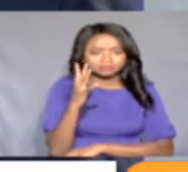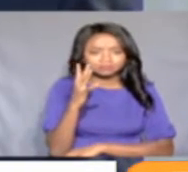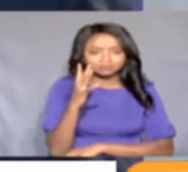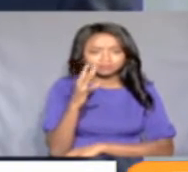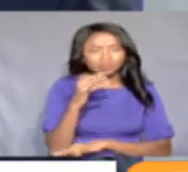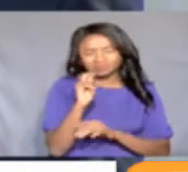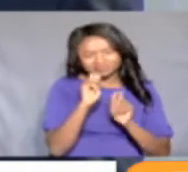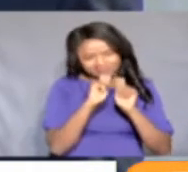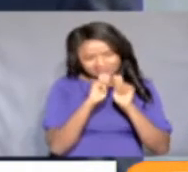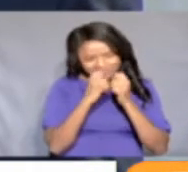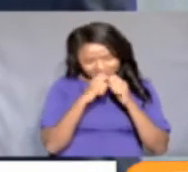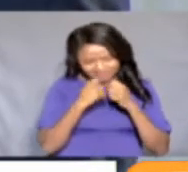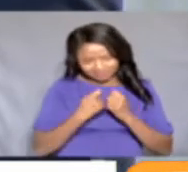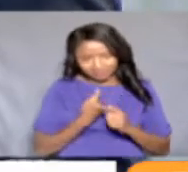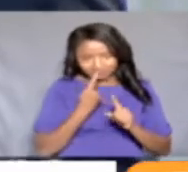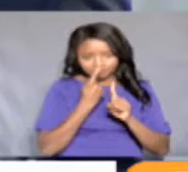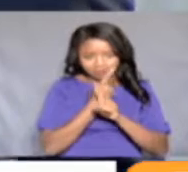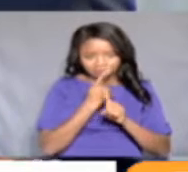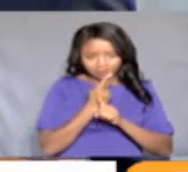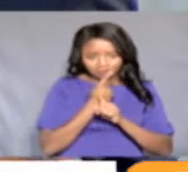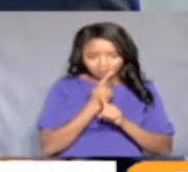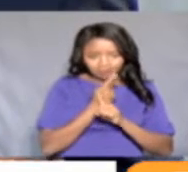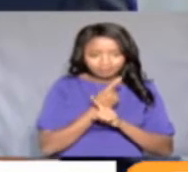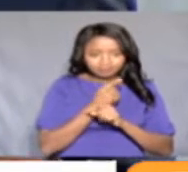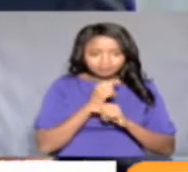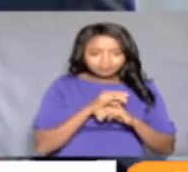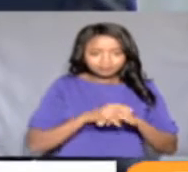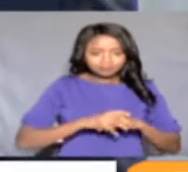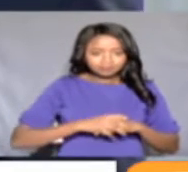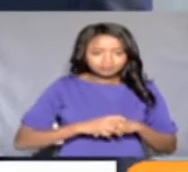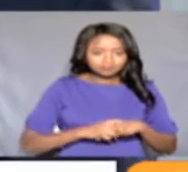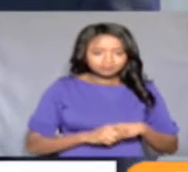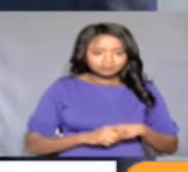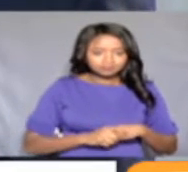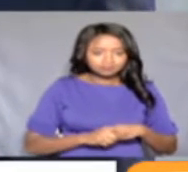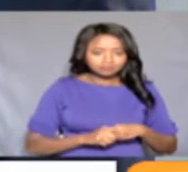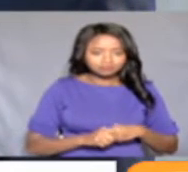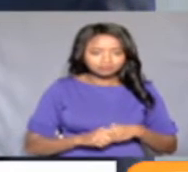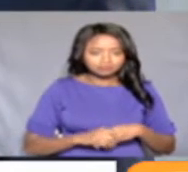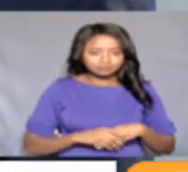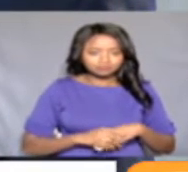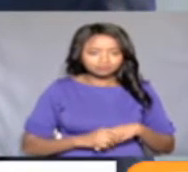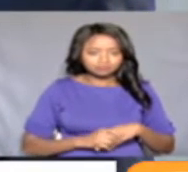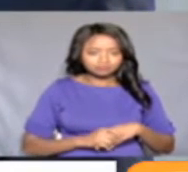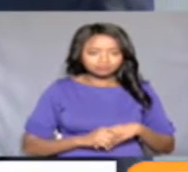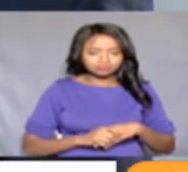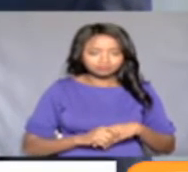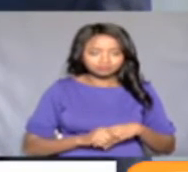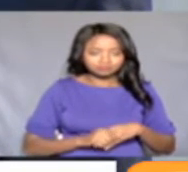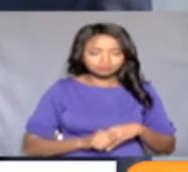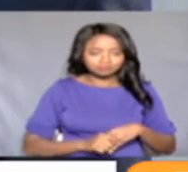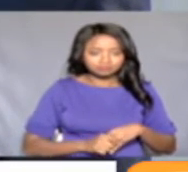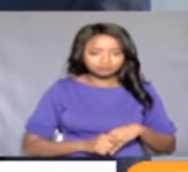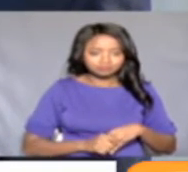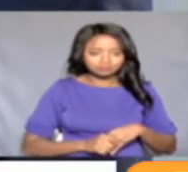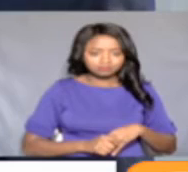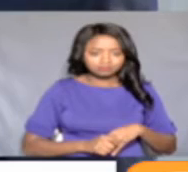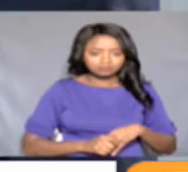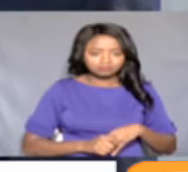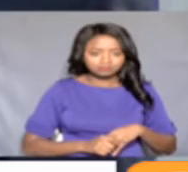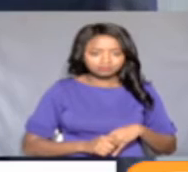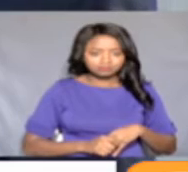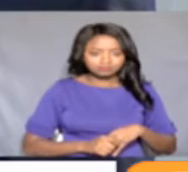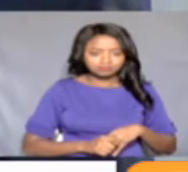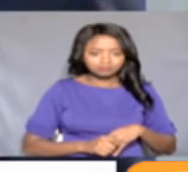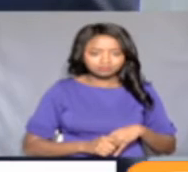there are all kinds of different types away from the conventional medicine that we use. So in those countries, like